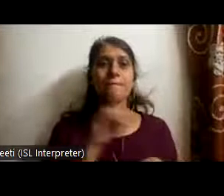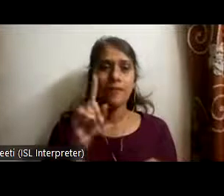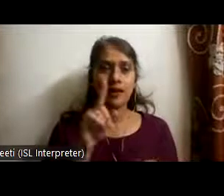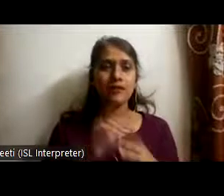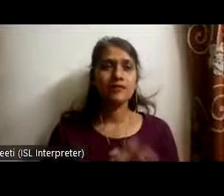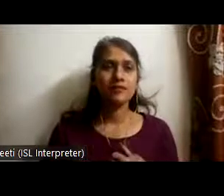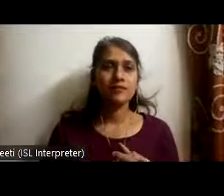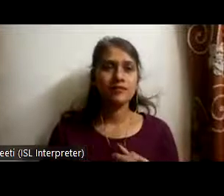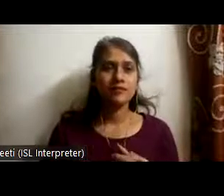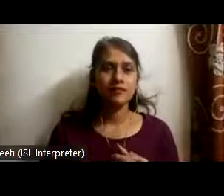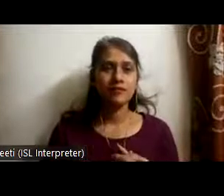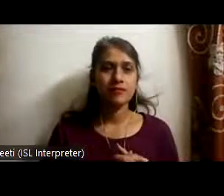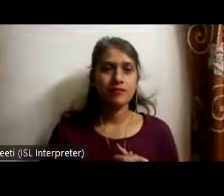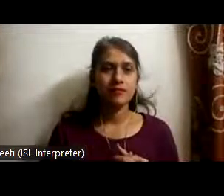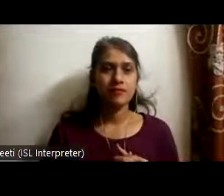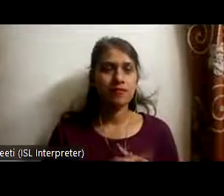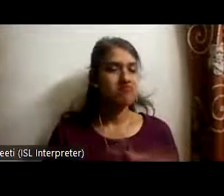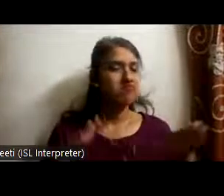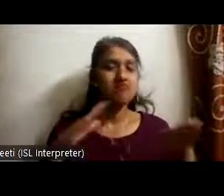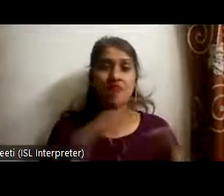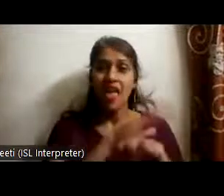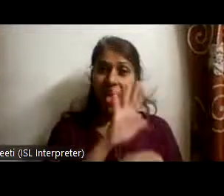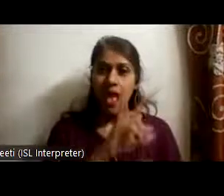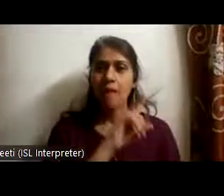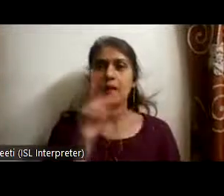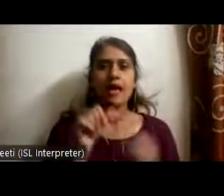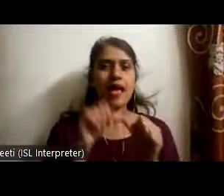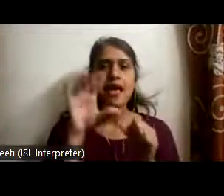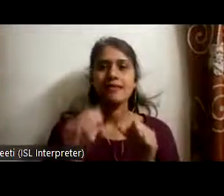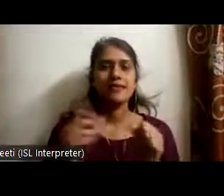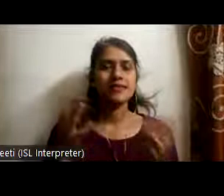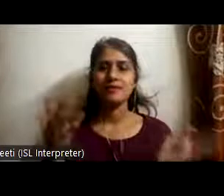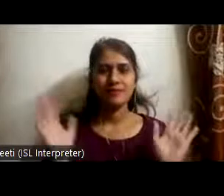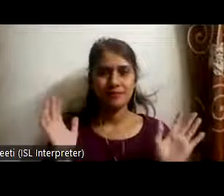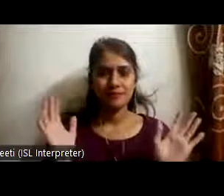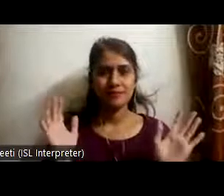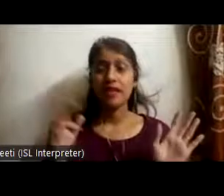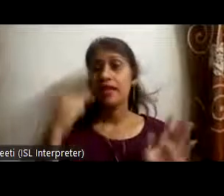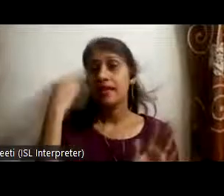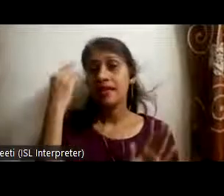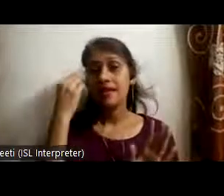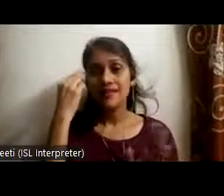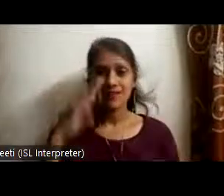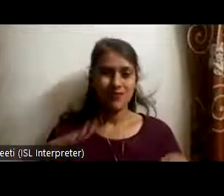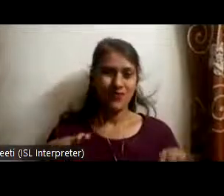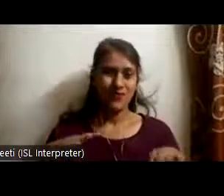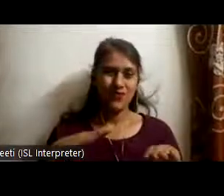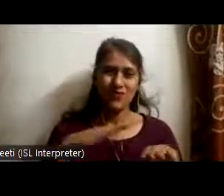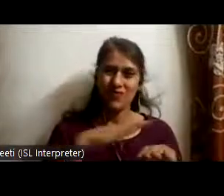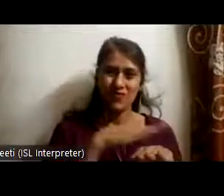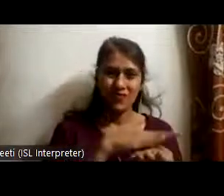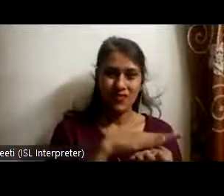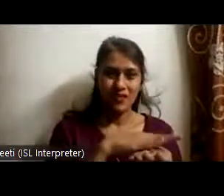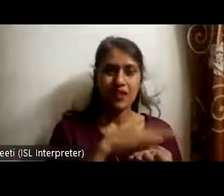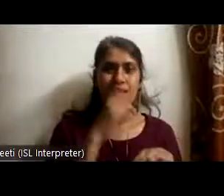ramp, we are saying that this is not accessible. Why? That is because when somebody is going up the ramp, and here again, I'm